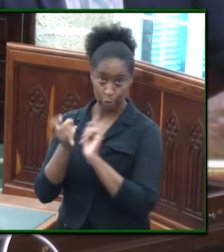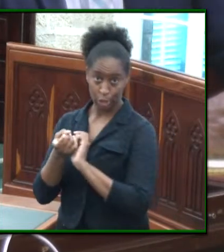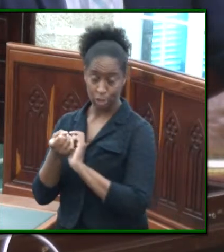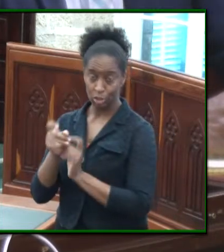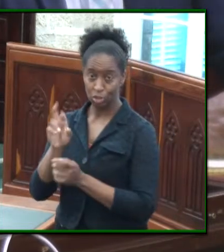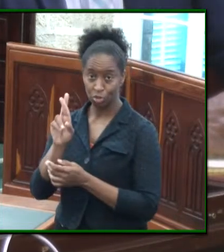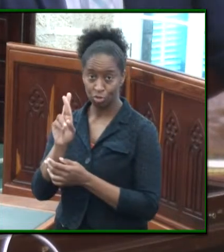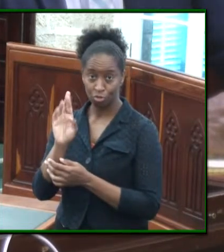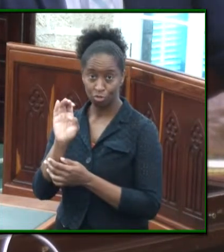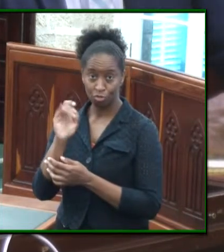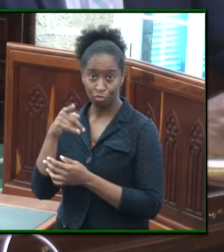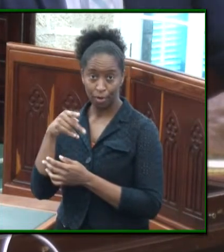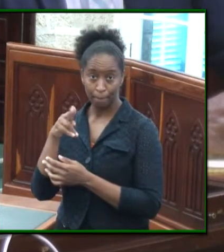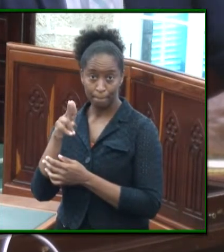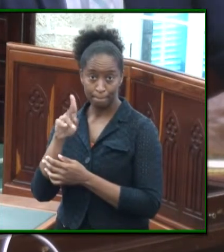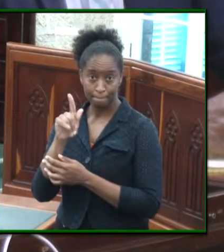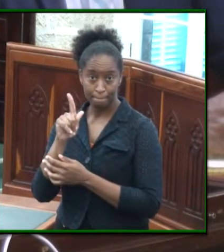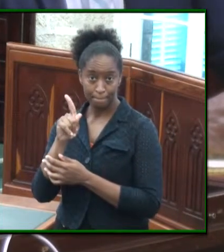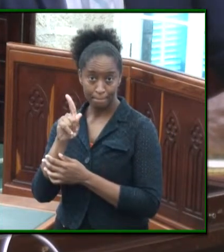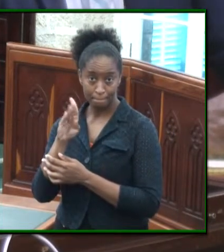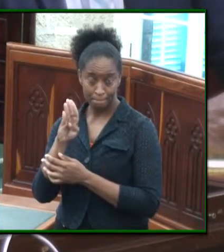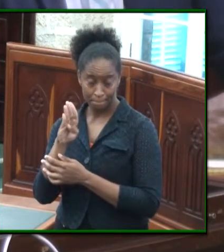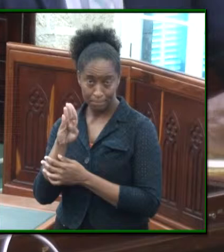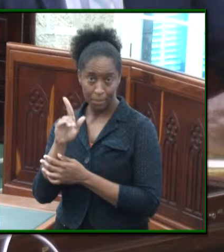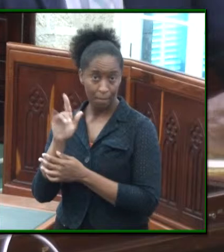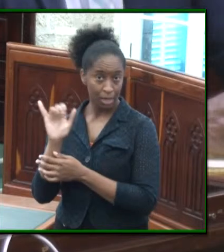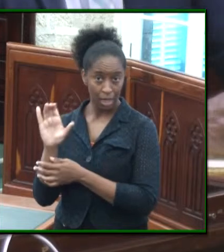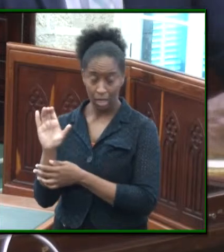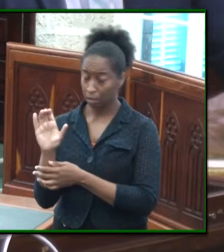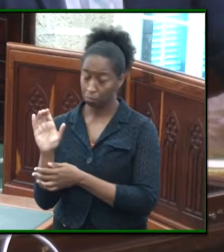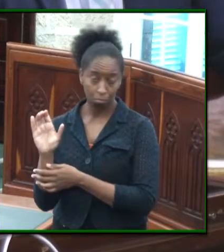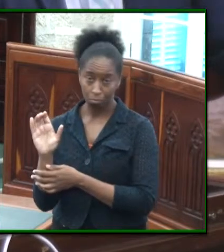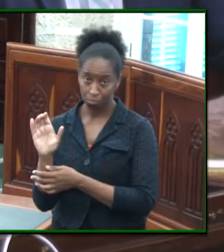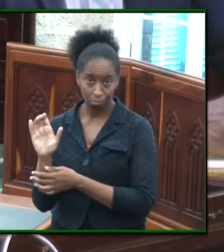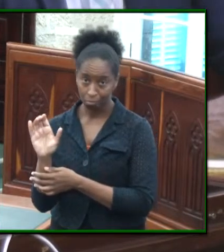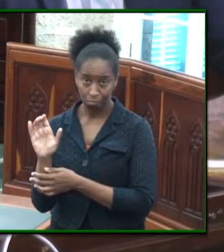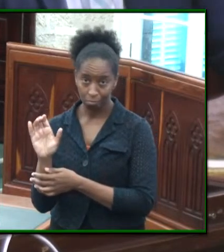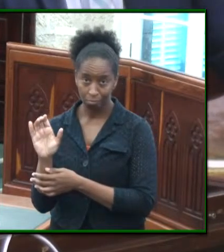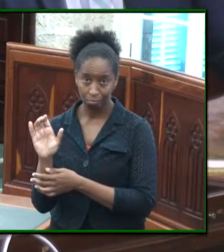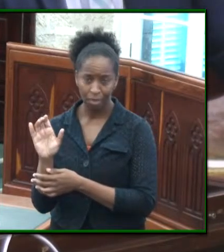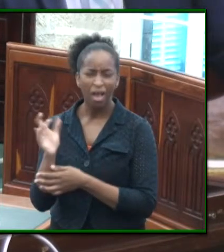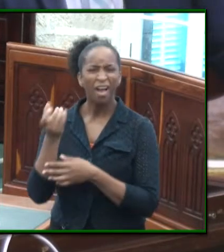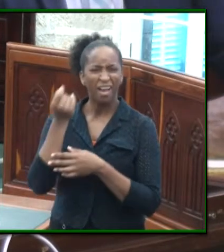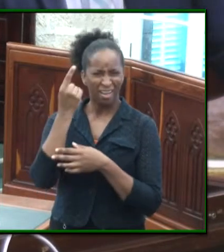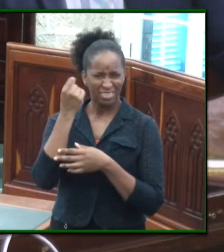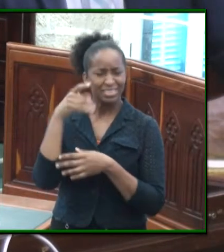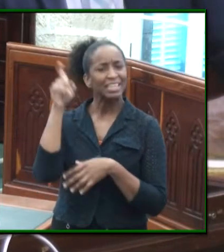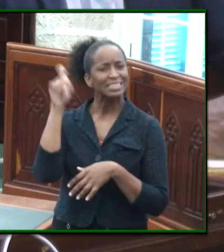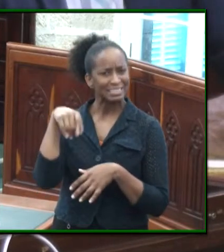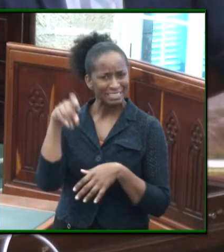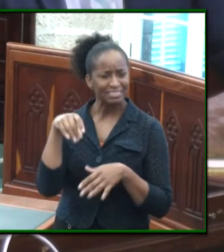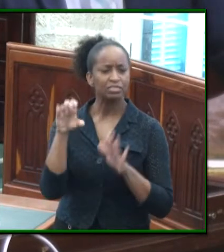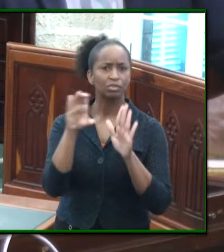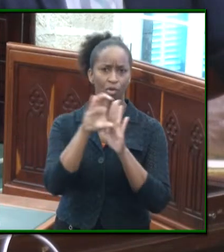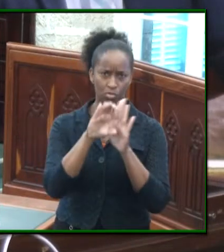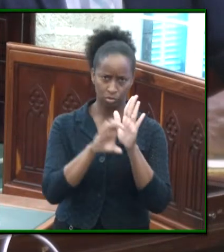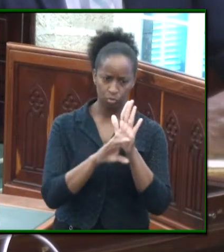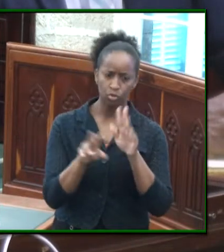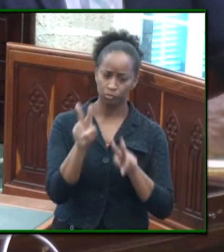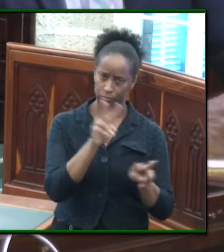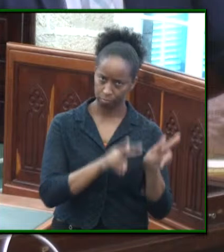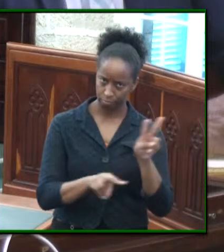The Honourable Member participated, though I suspect rather half-heartedly, in